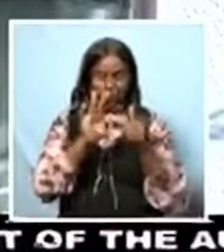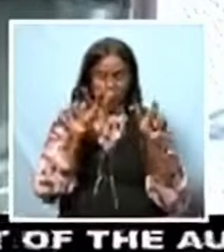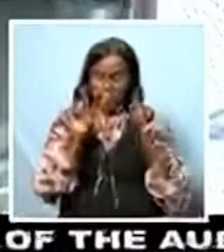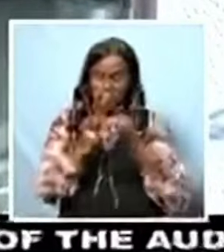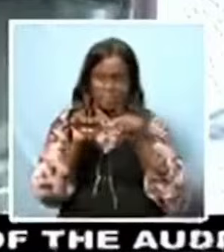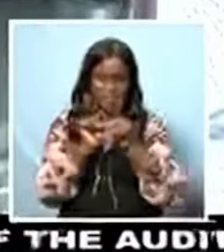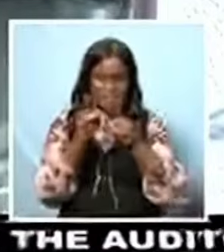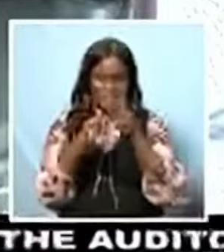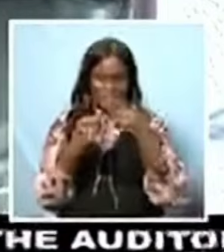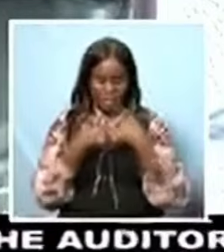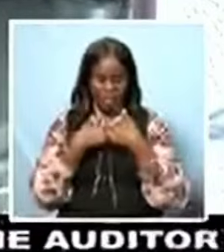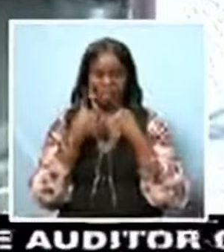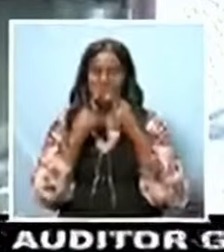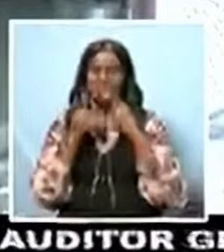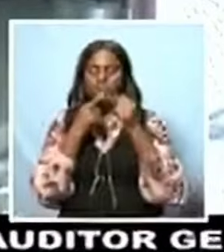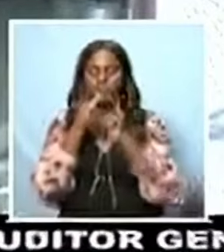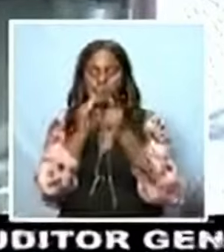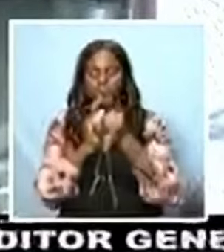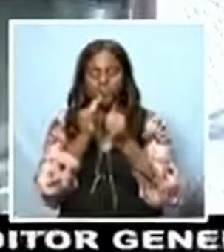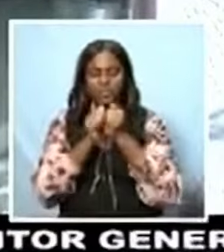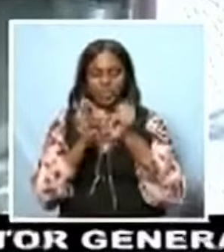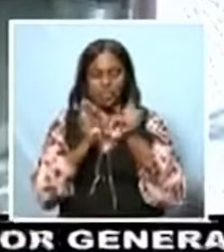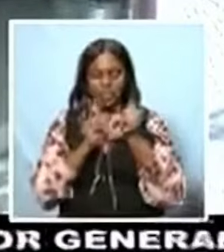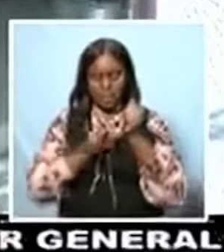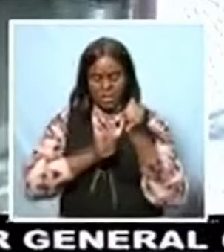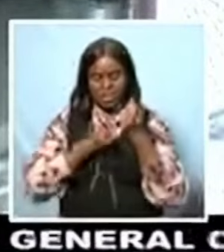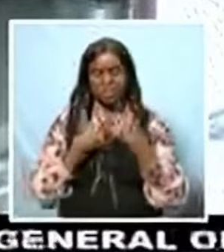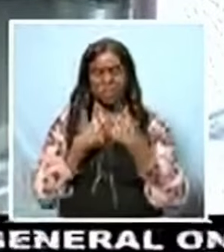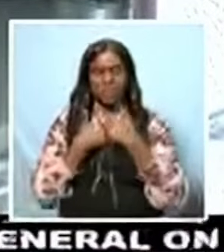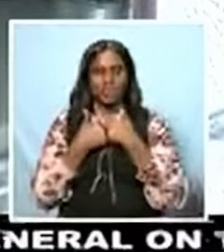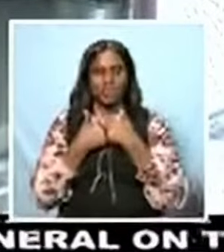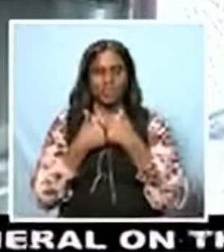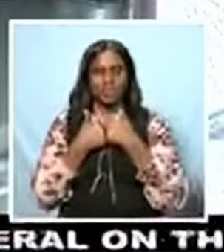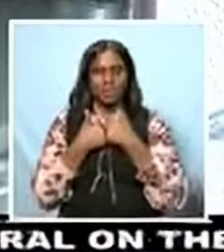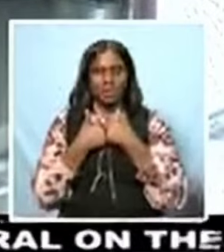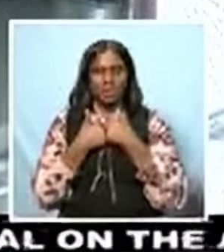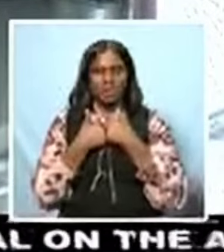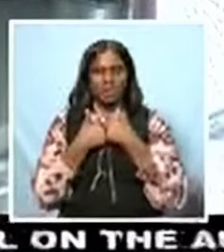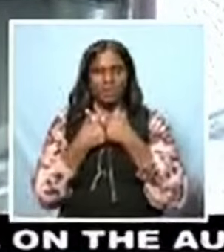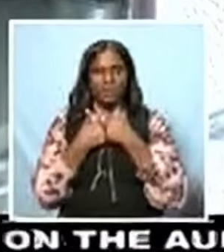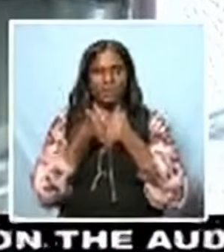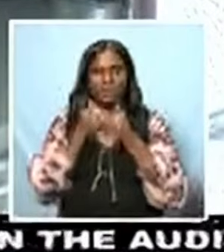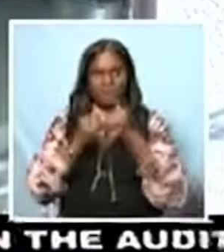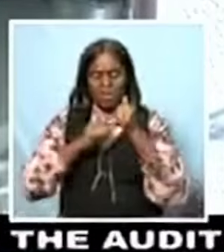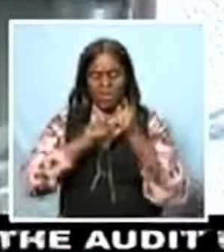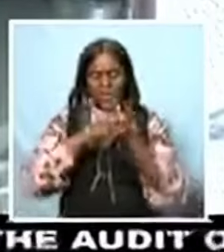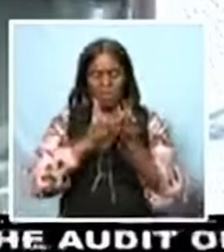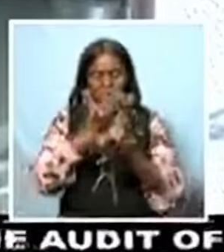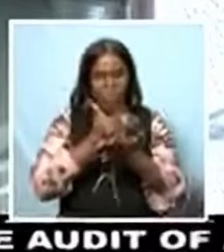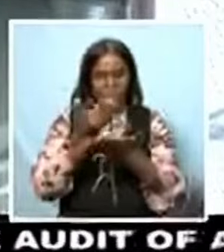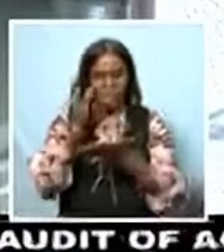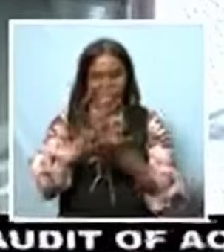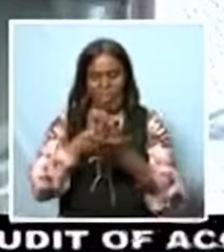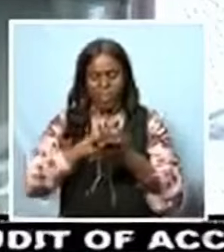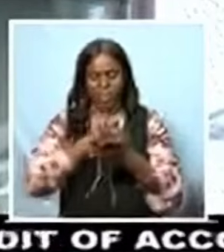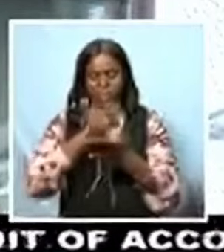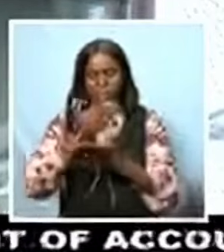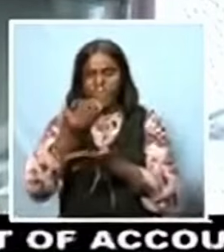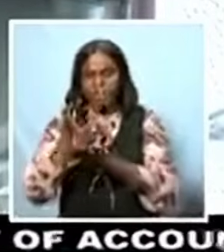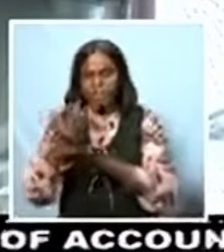that I've talked about, which we have already procured, which we procured. Unfortunately, we